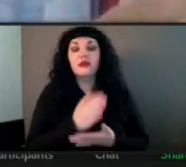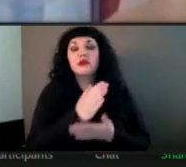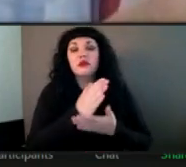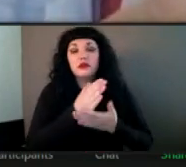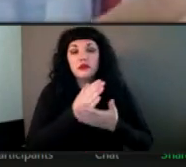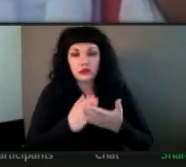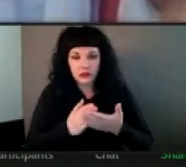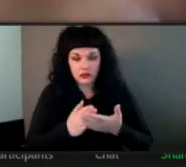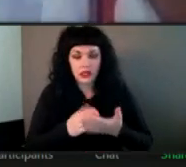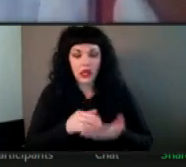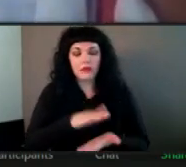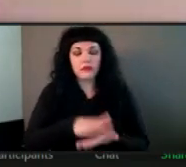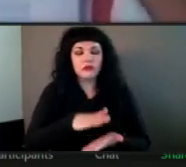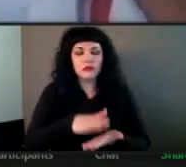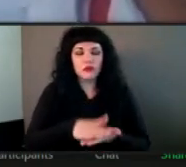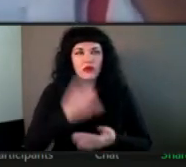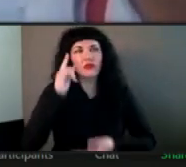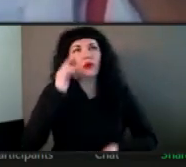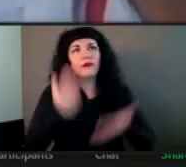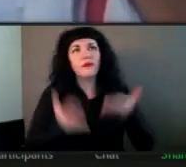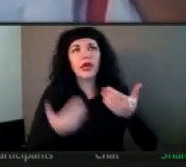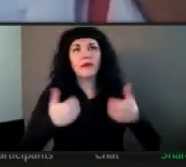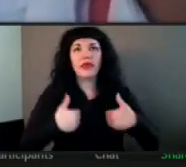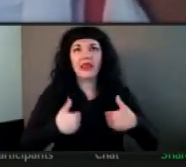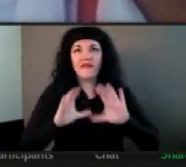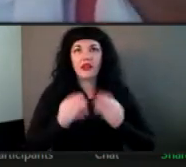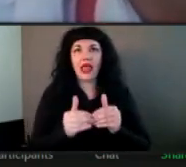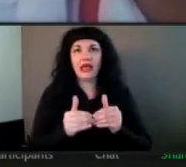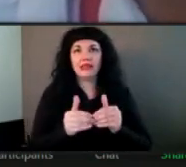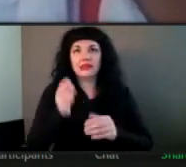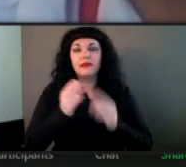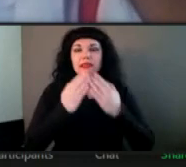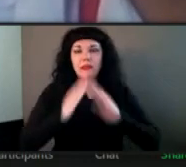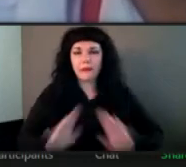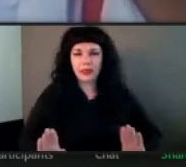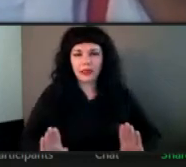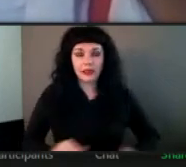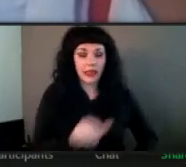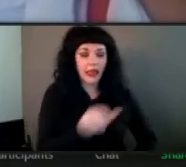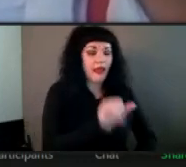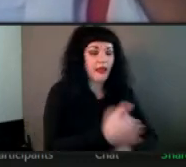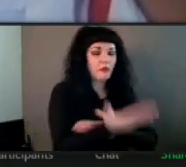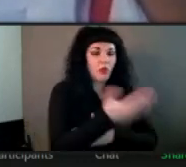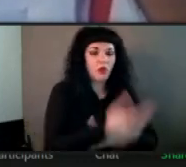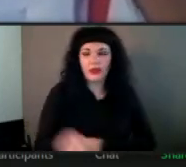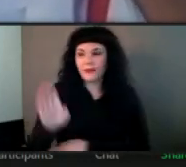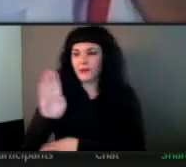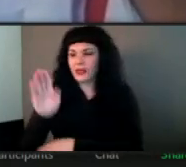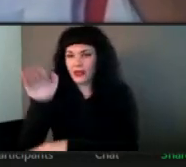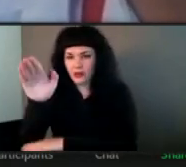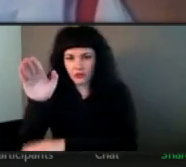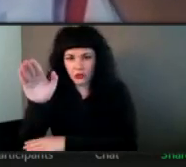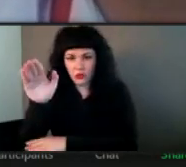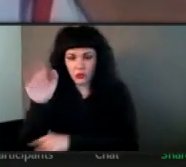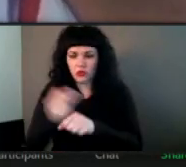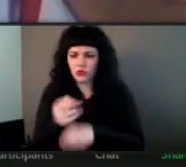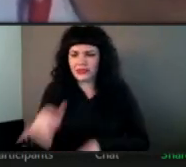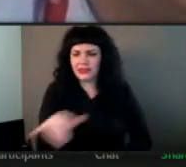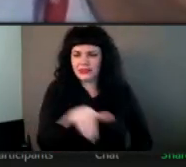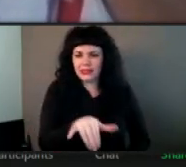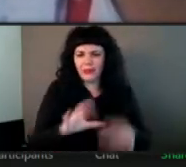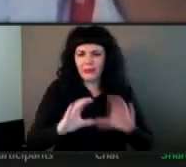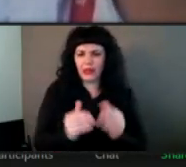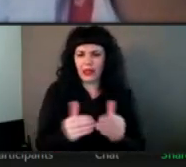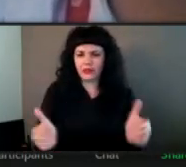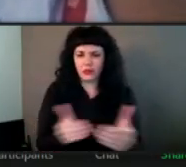in the morning and then like a B session in the afternoon, and using the same classroom in the teacher. But the problem is that